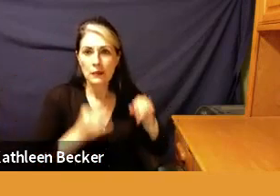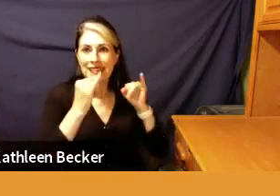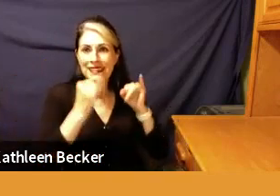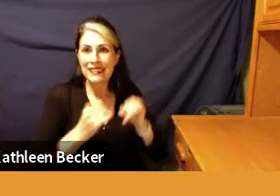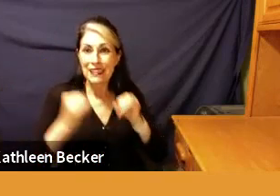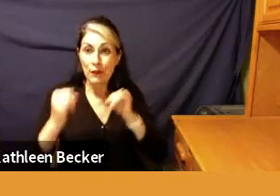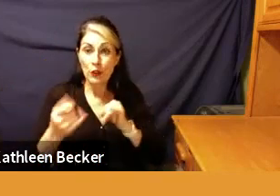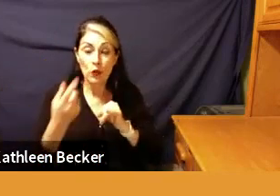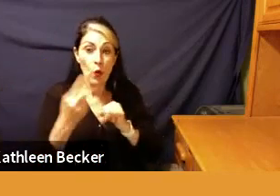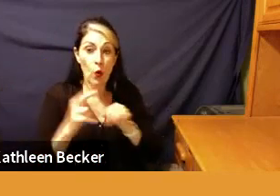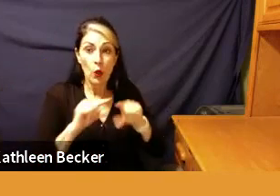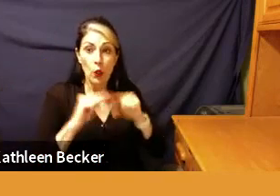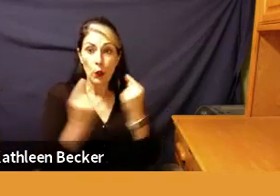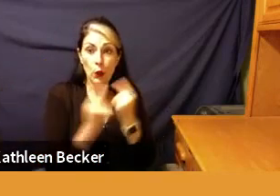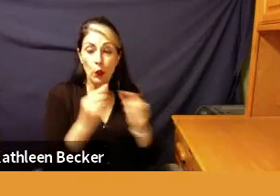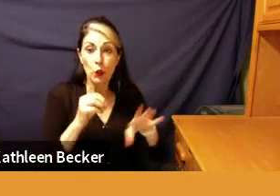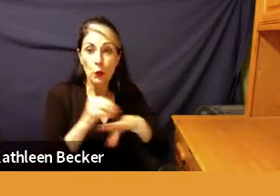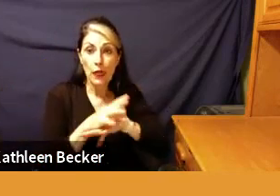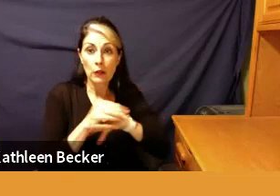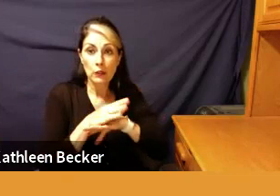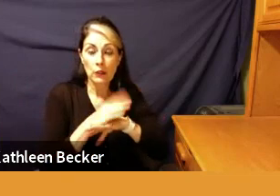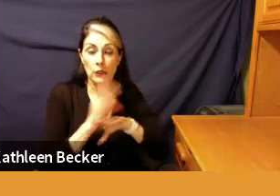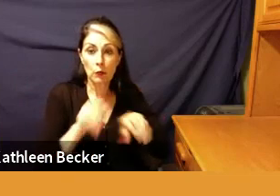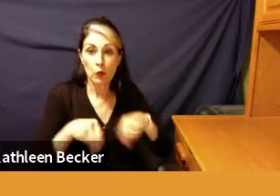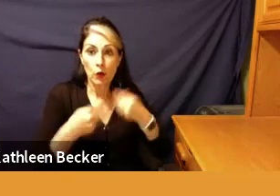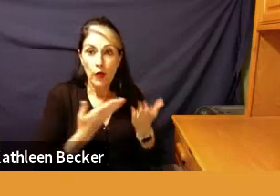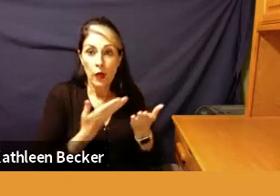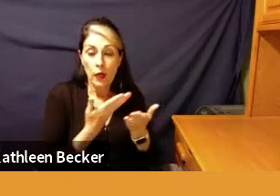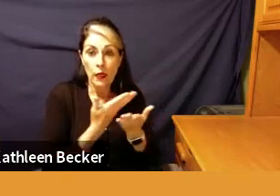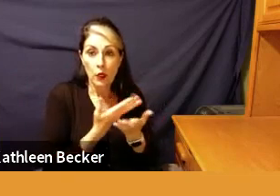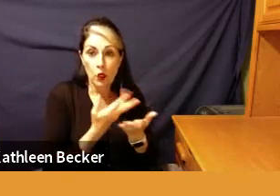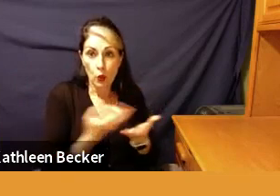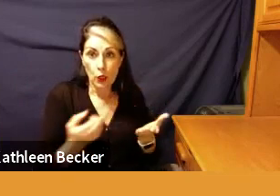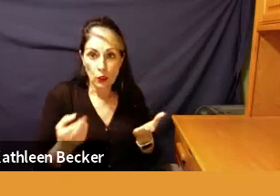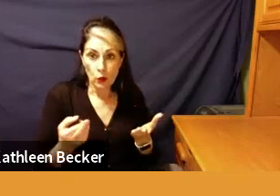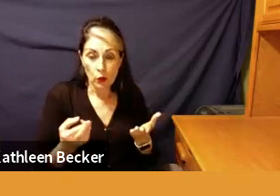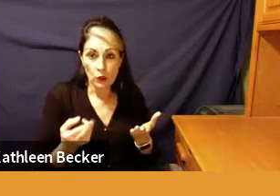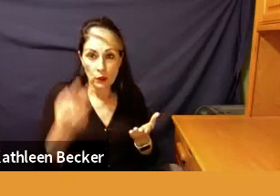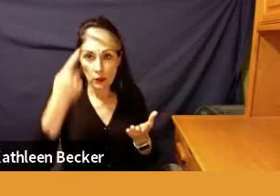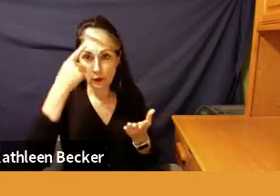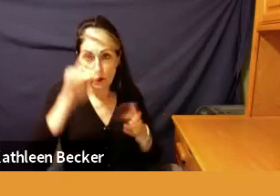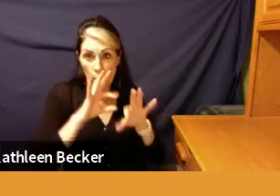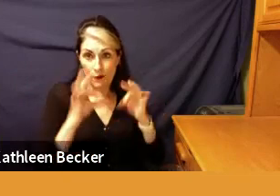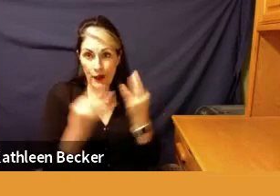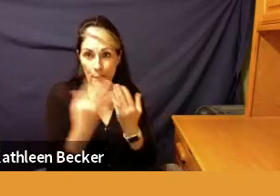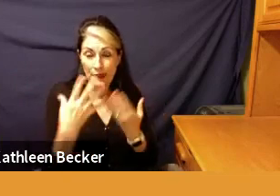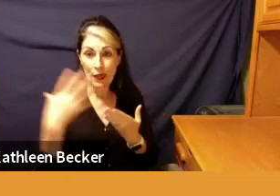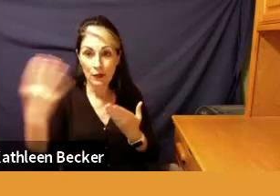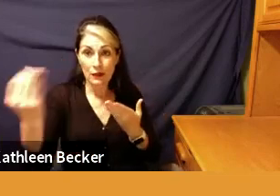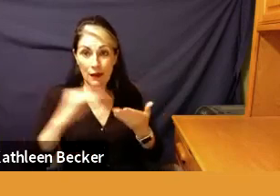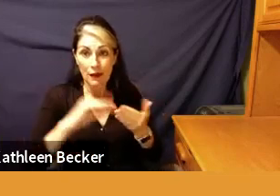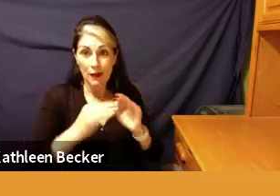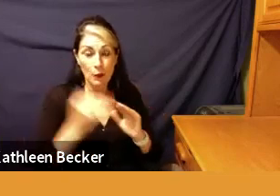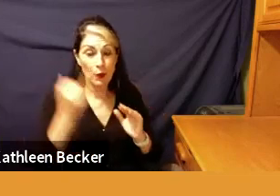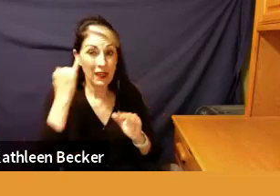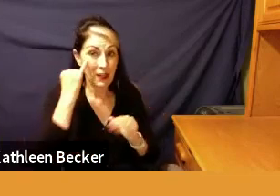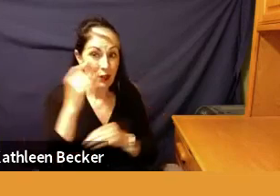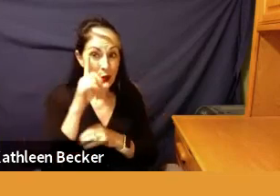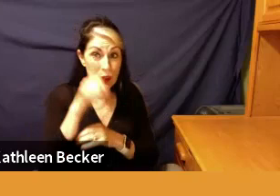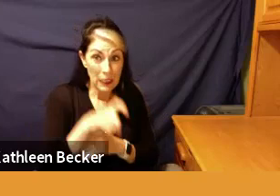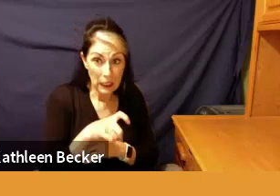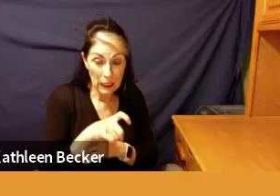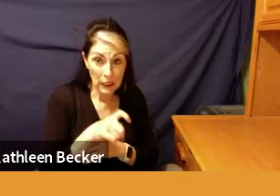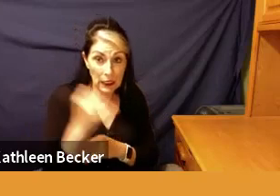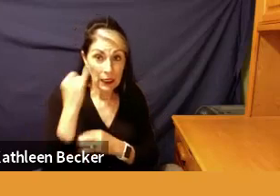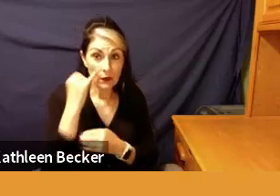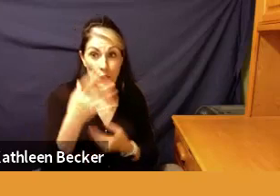counseling. We also provide resources and referrals for families to get help outside in the community if that's what they need. If